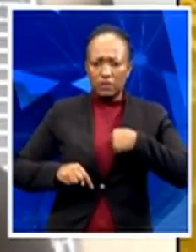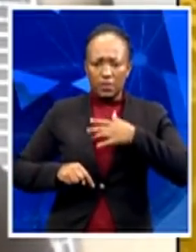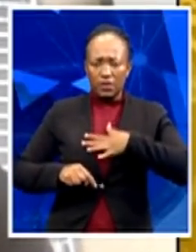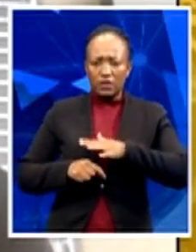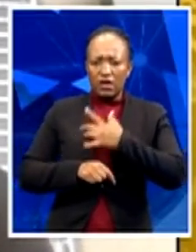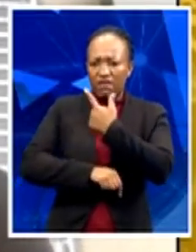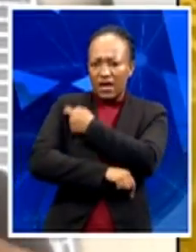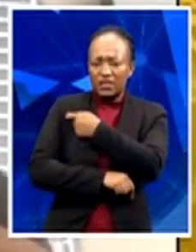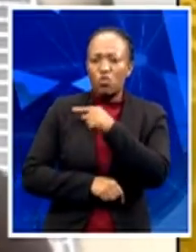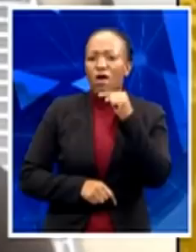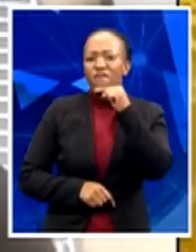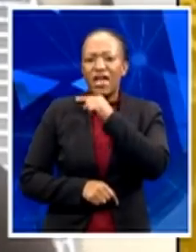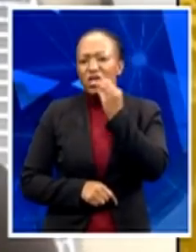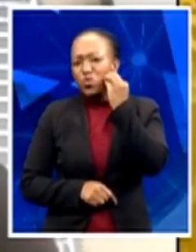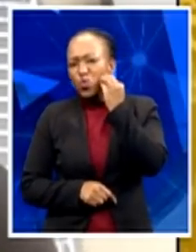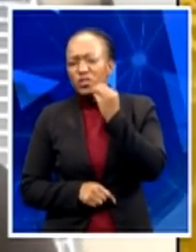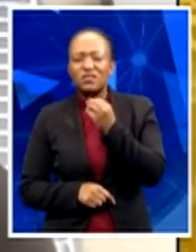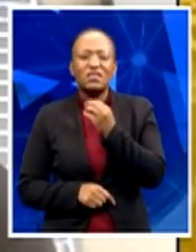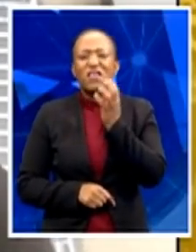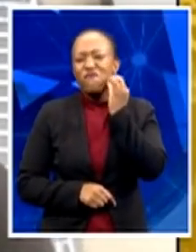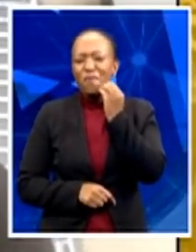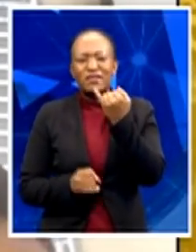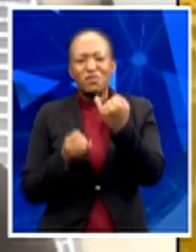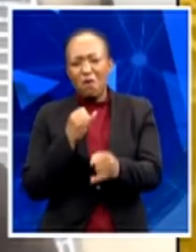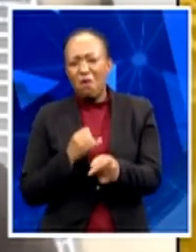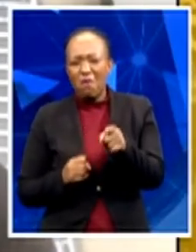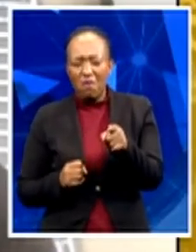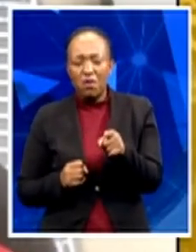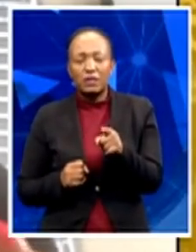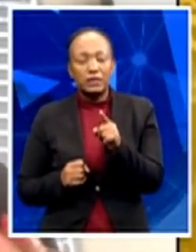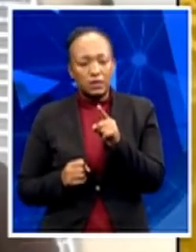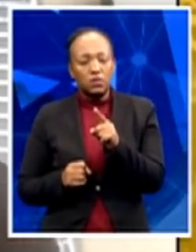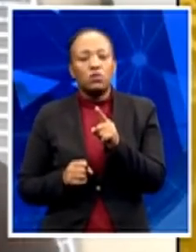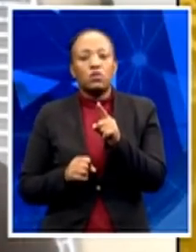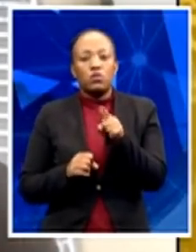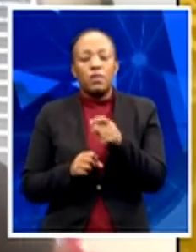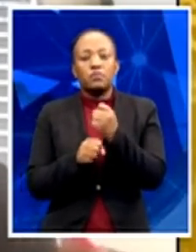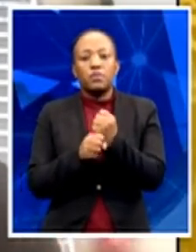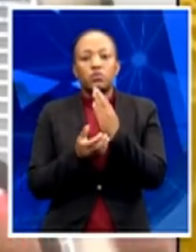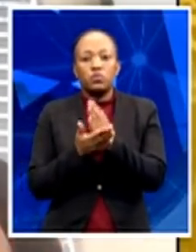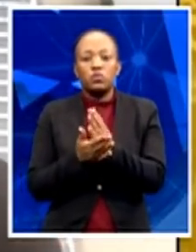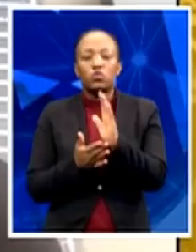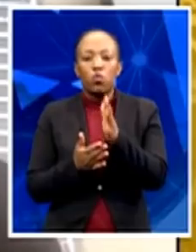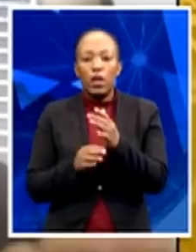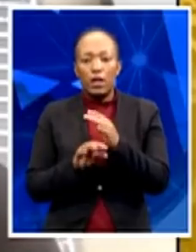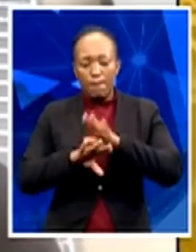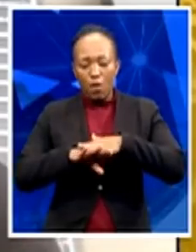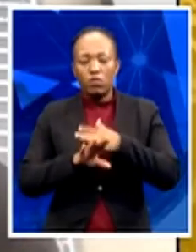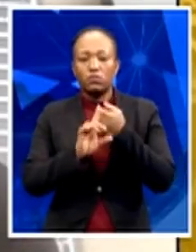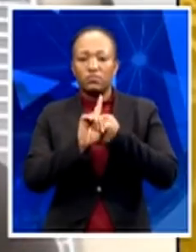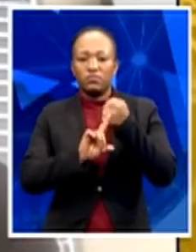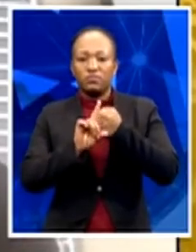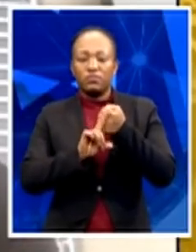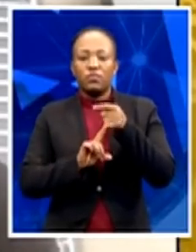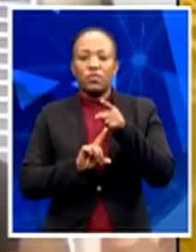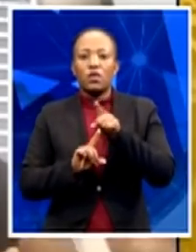and all that. And we need to ensure, one of the things that we said will intensify is countering in terms of the message that goes out